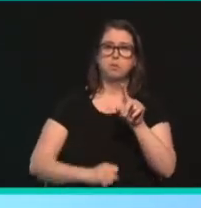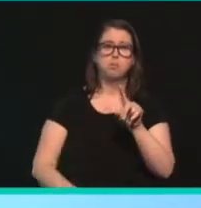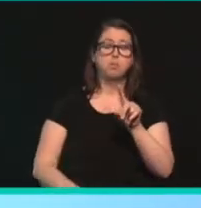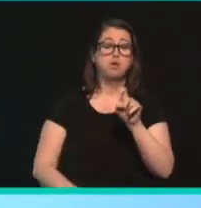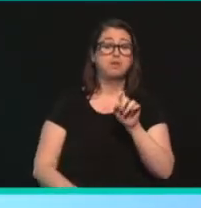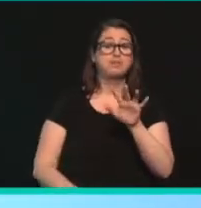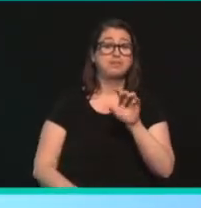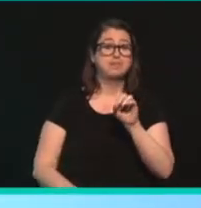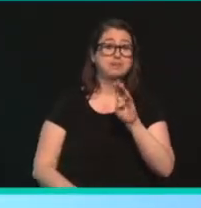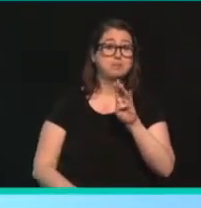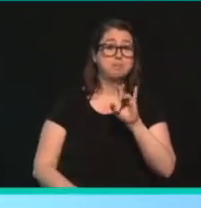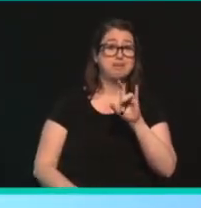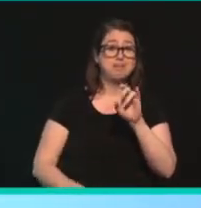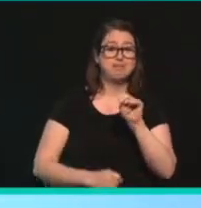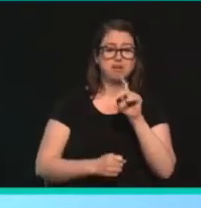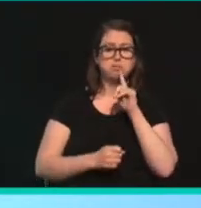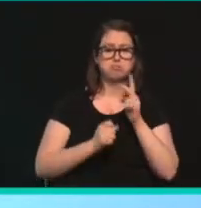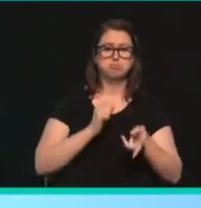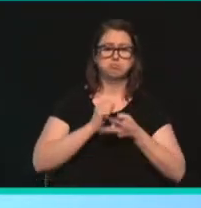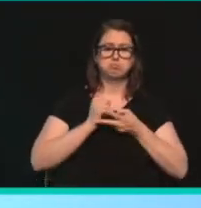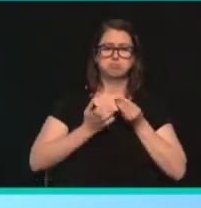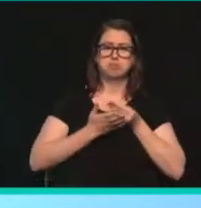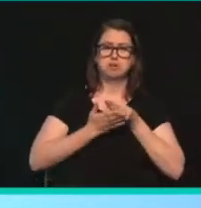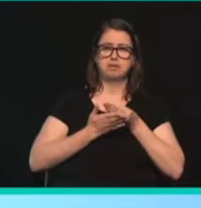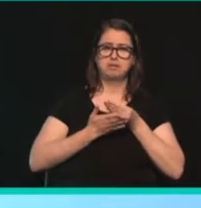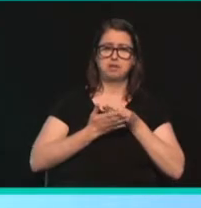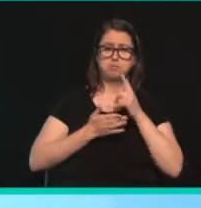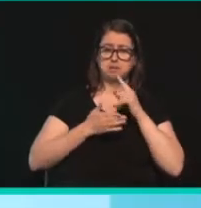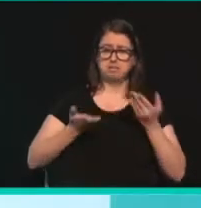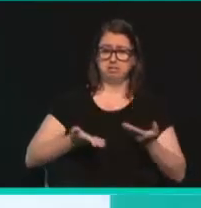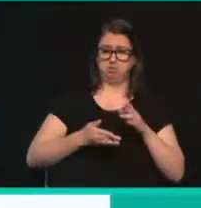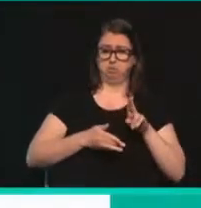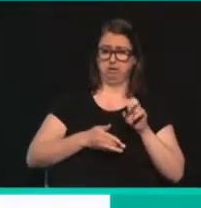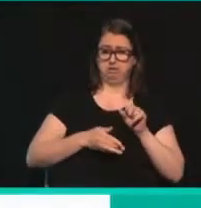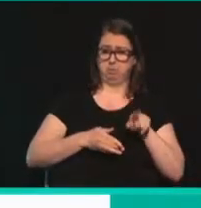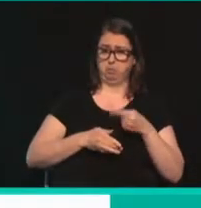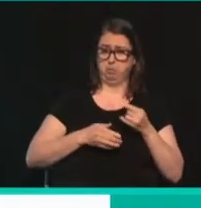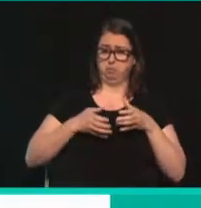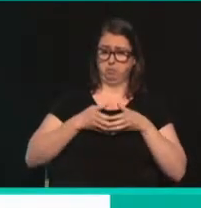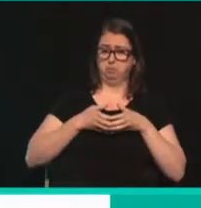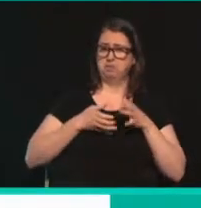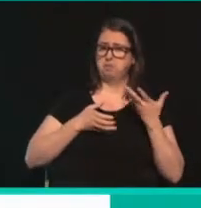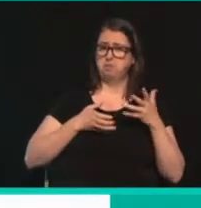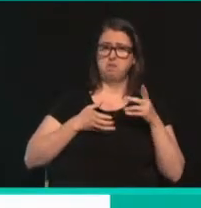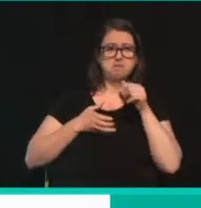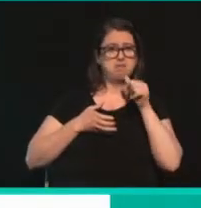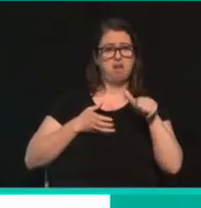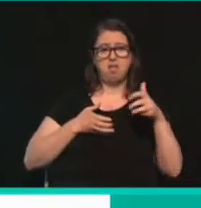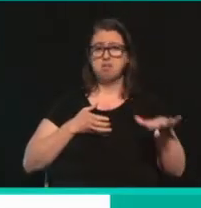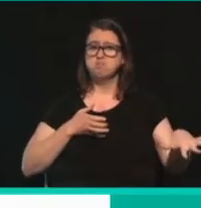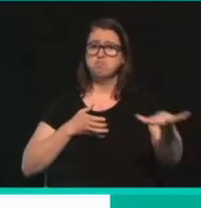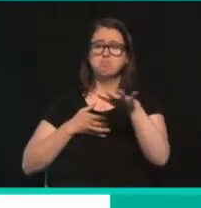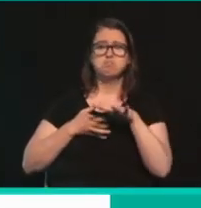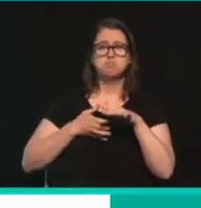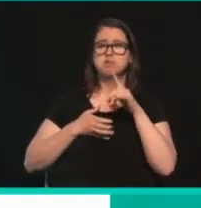billion in annual savings, and this is just in the US alone. And this is for by